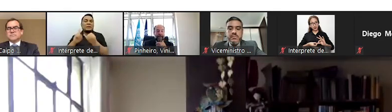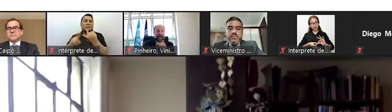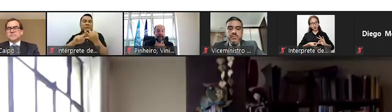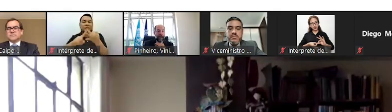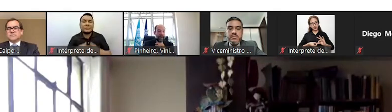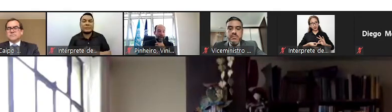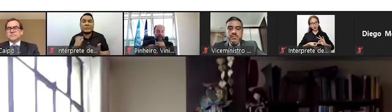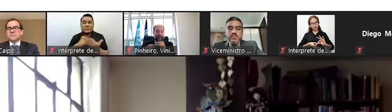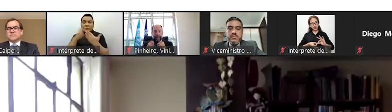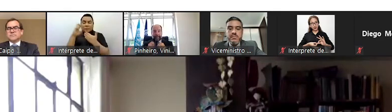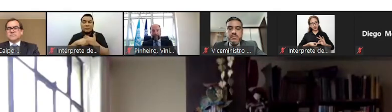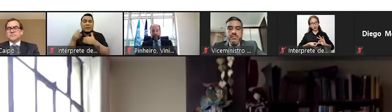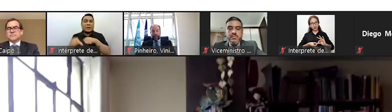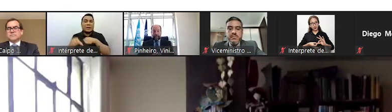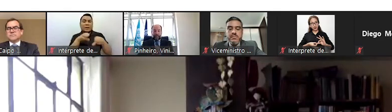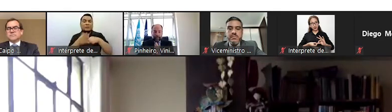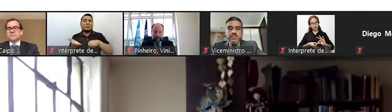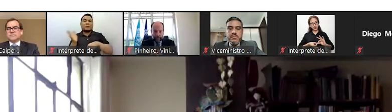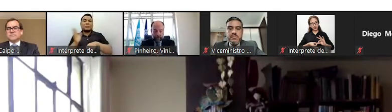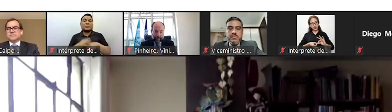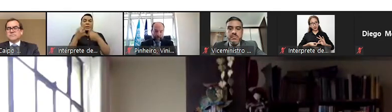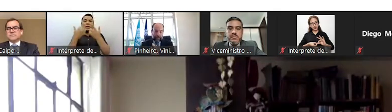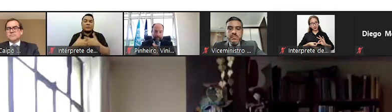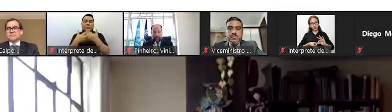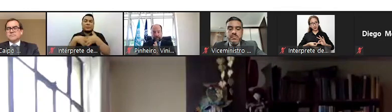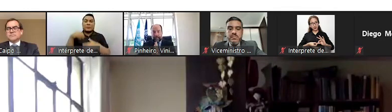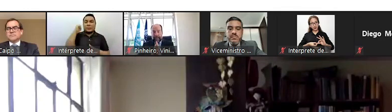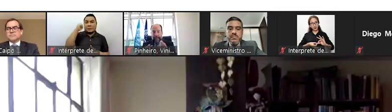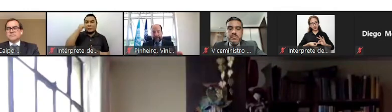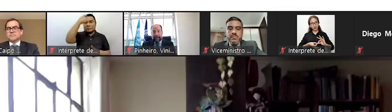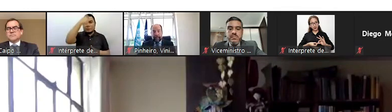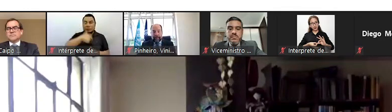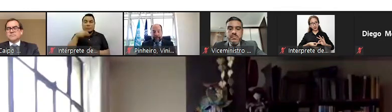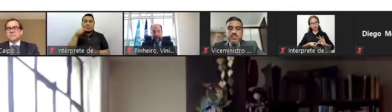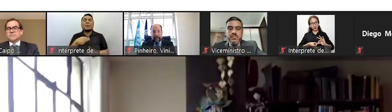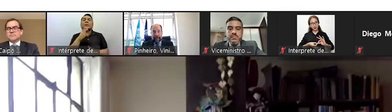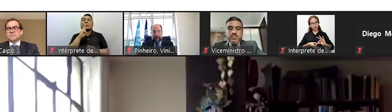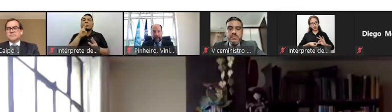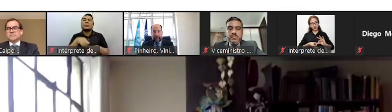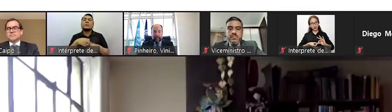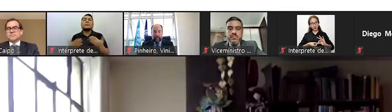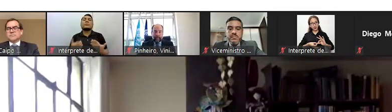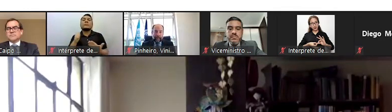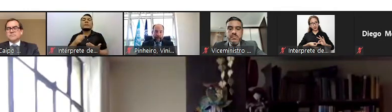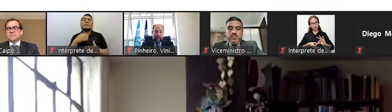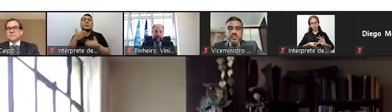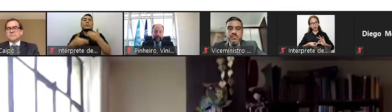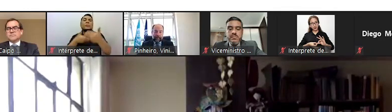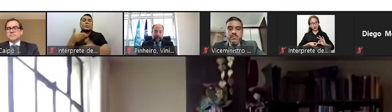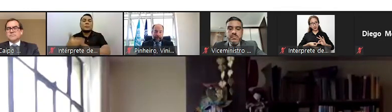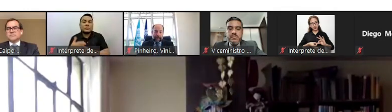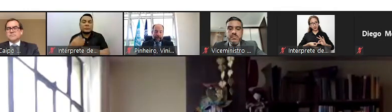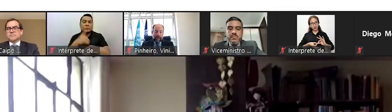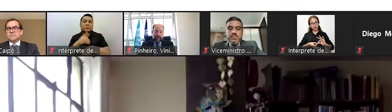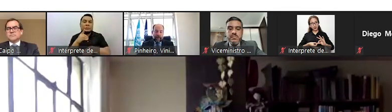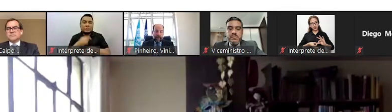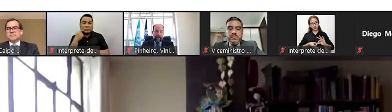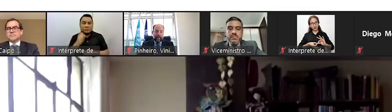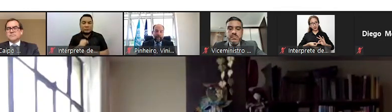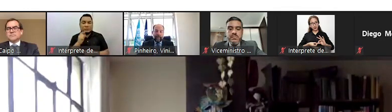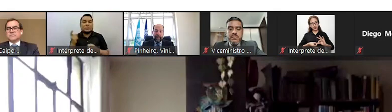others the approval of this national action plan on business and human rights is the result of